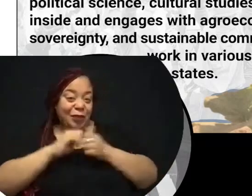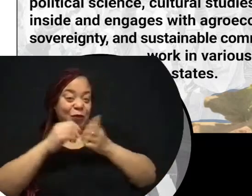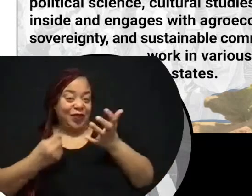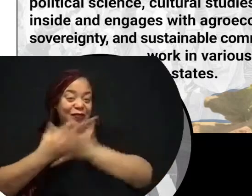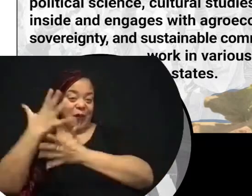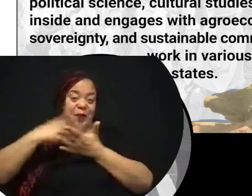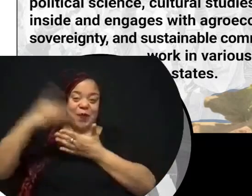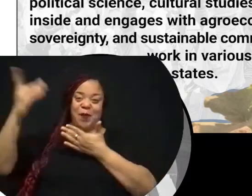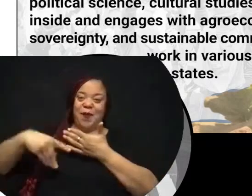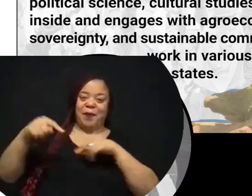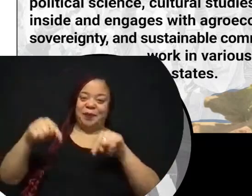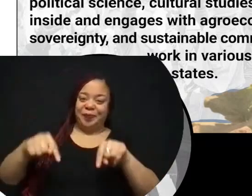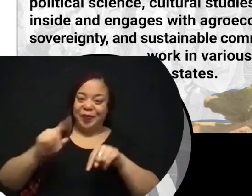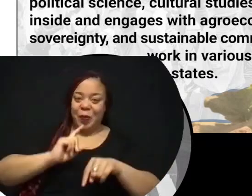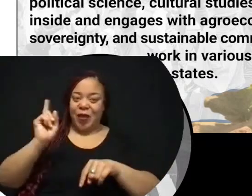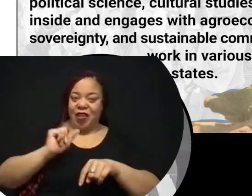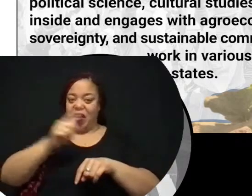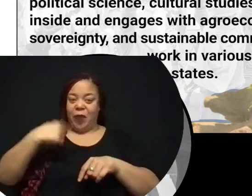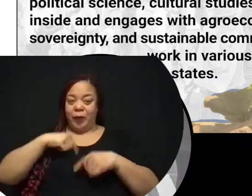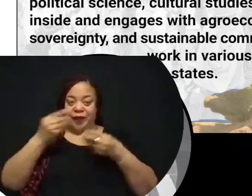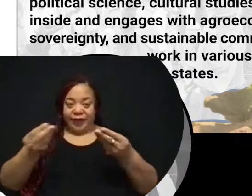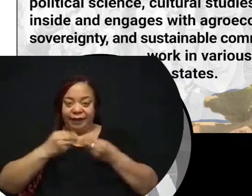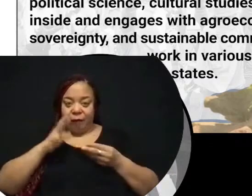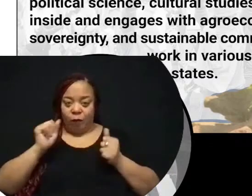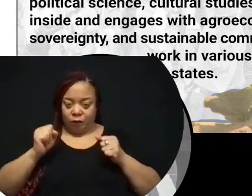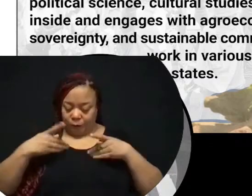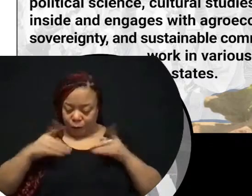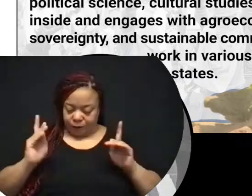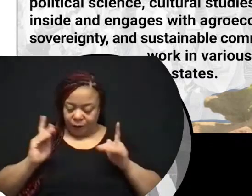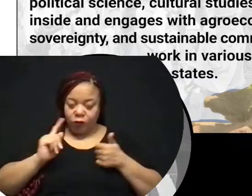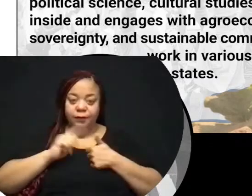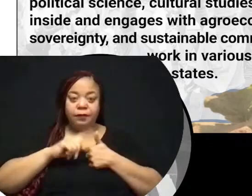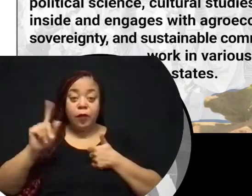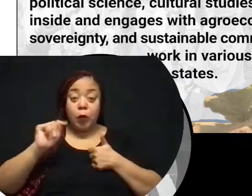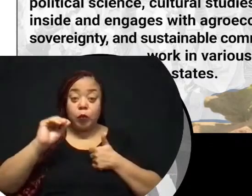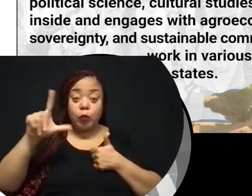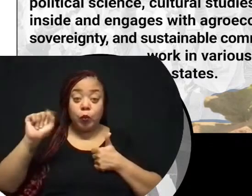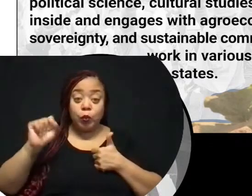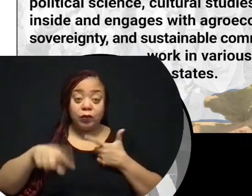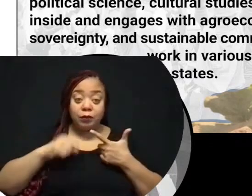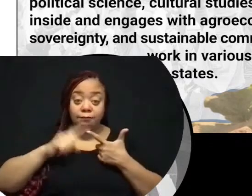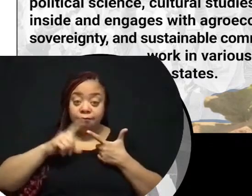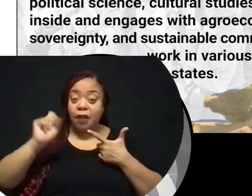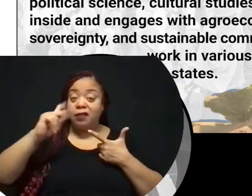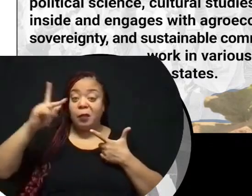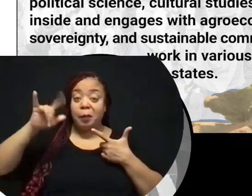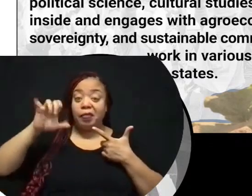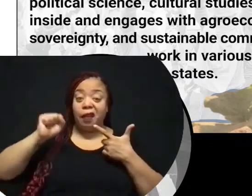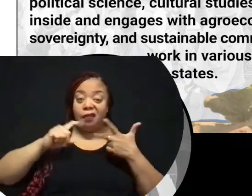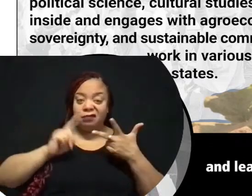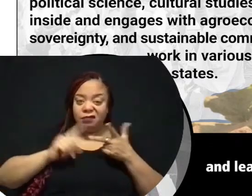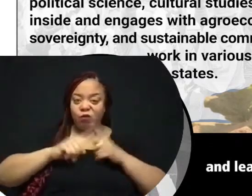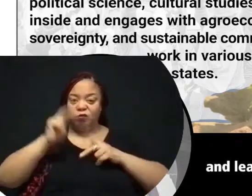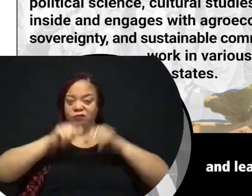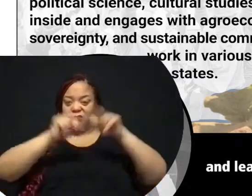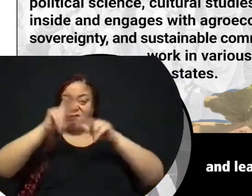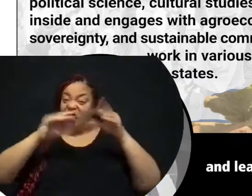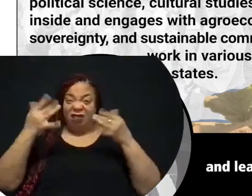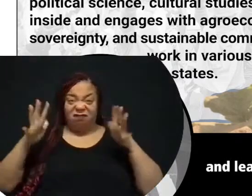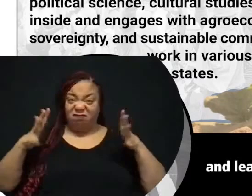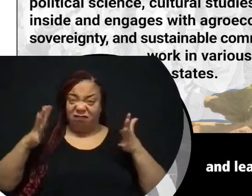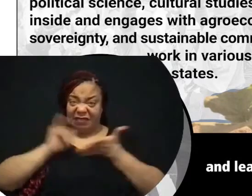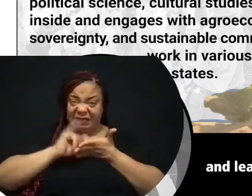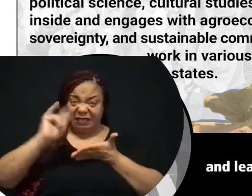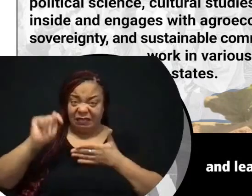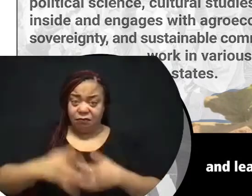experience alone really made me feel like, this is something I really got to take serious and learn more about